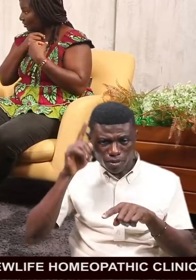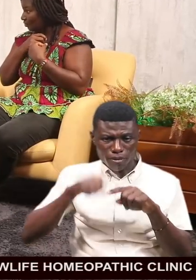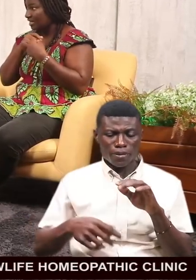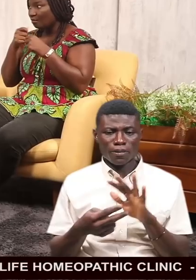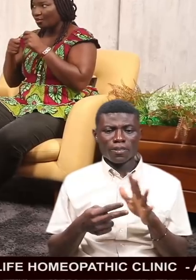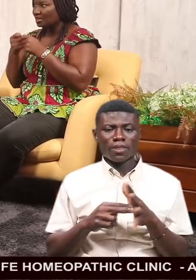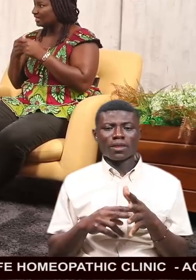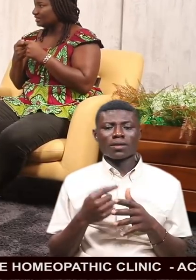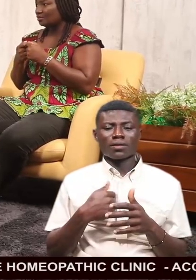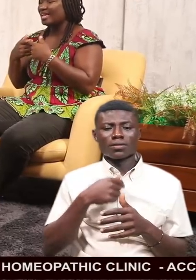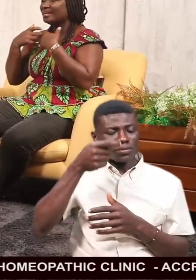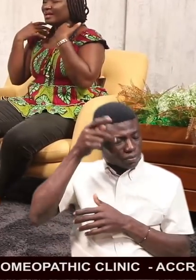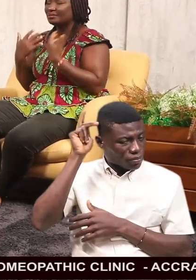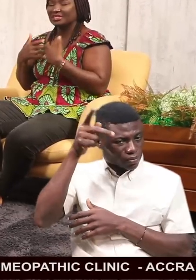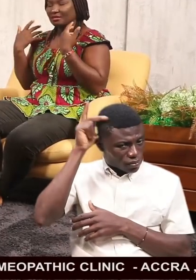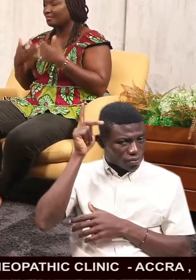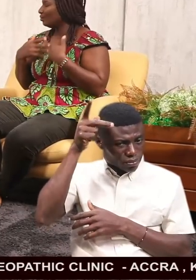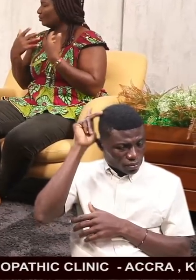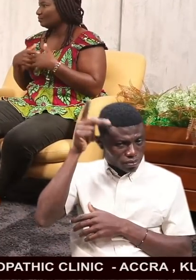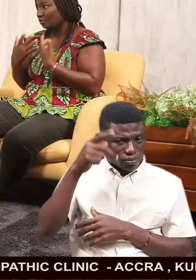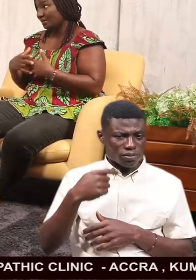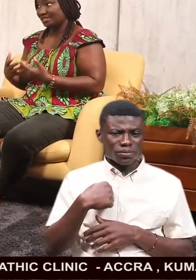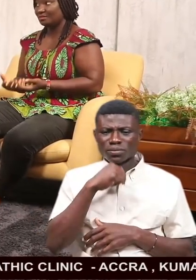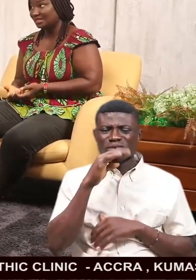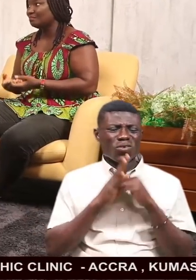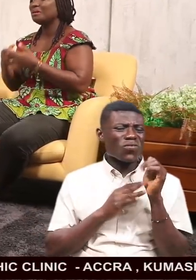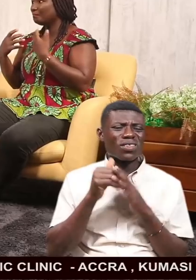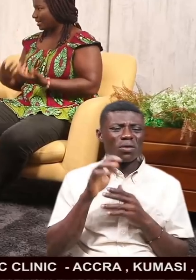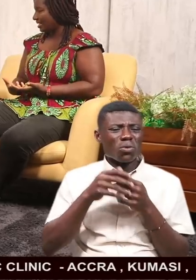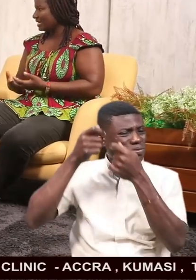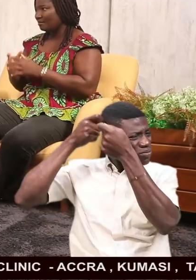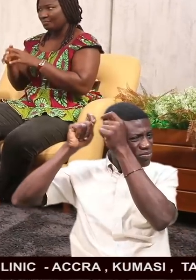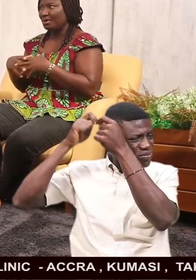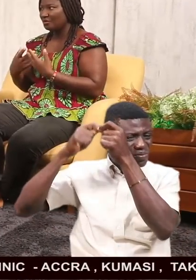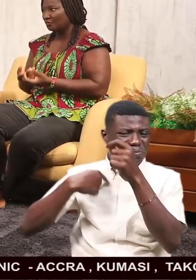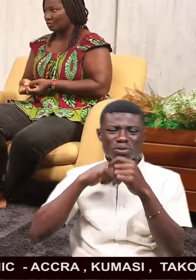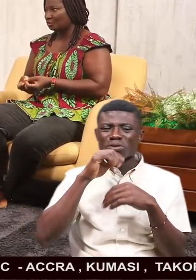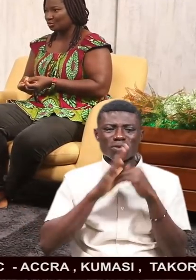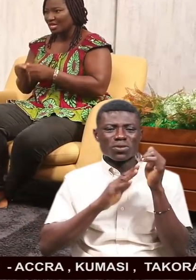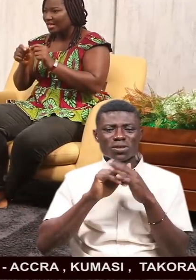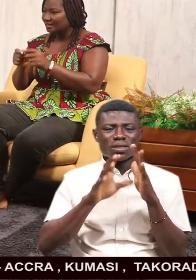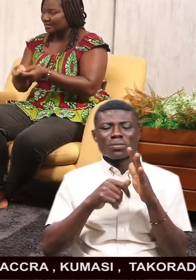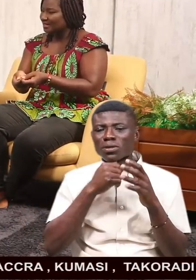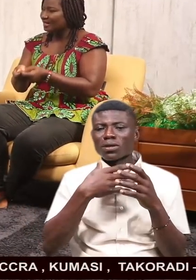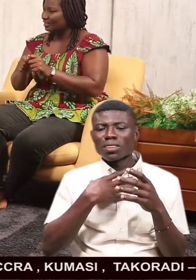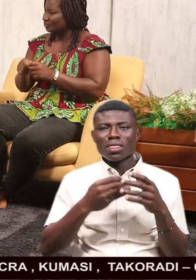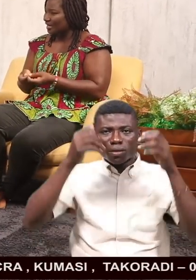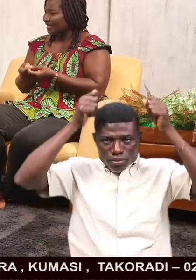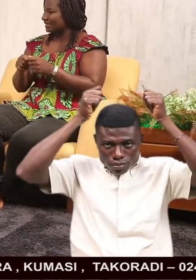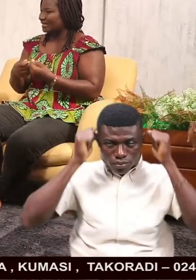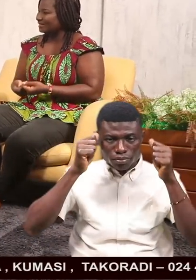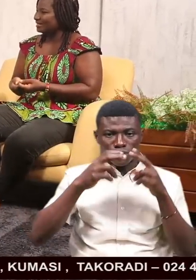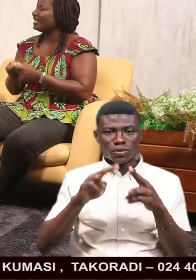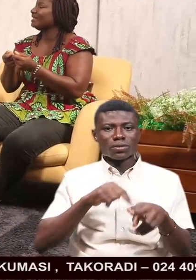este we no ye bo ye ti no e na me hu miti minti me mpe e na me mpe we won nso enti sa